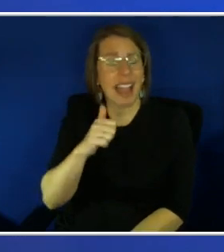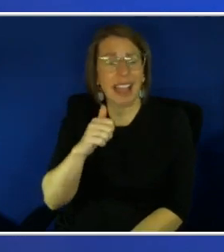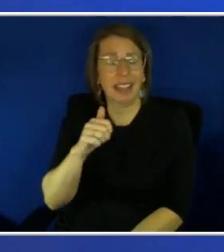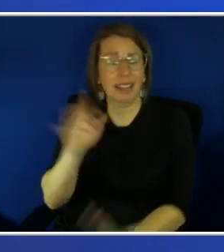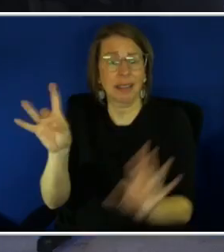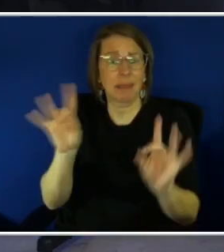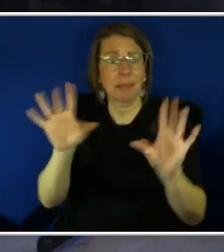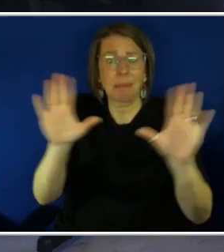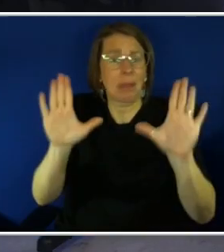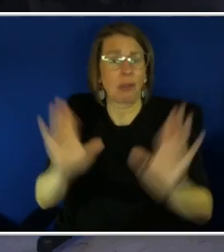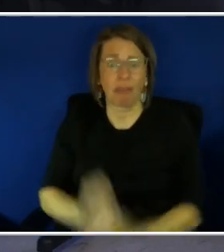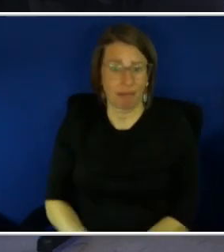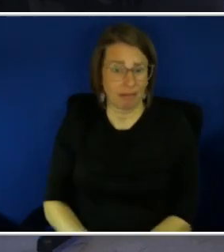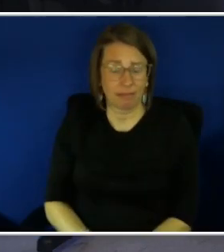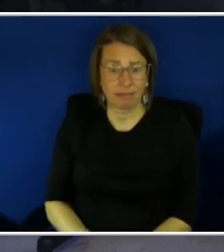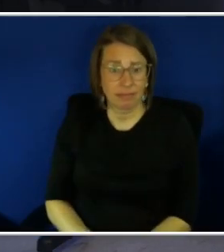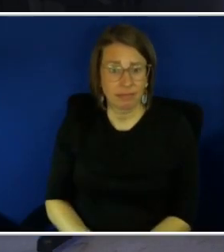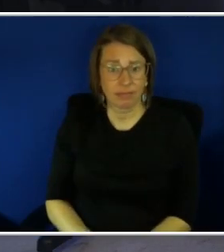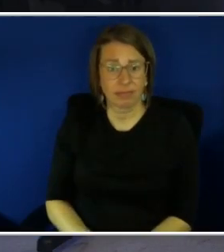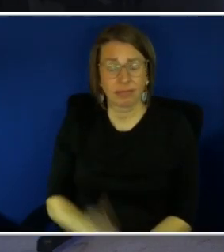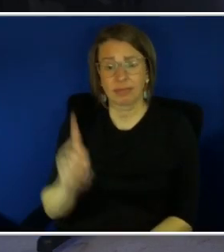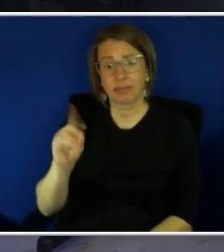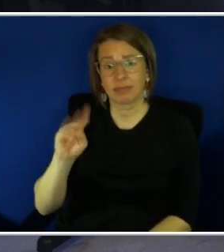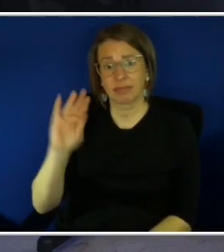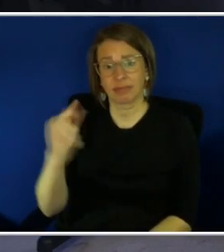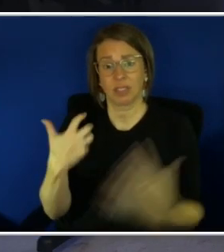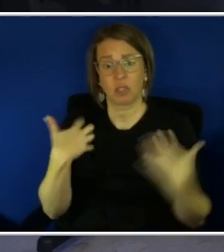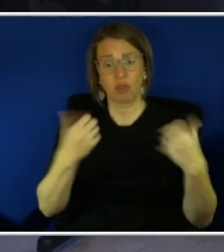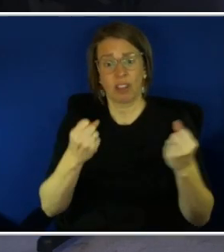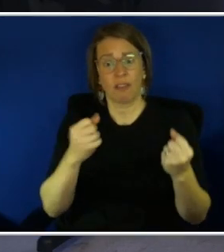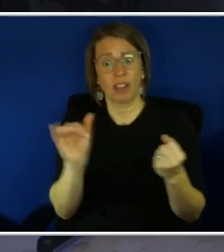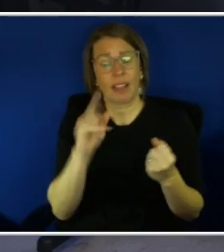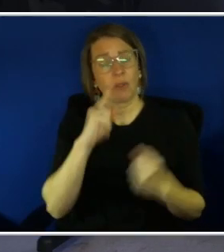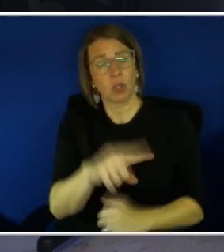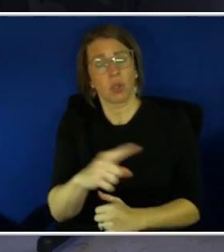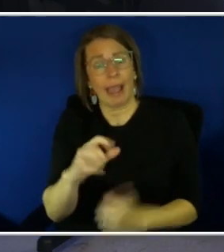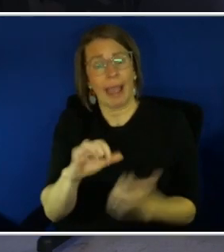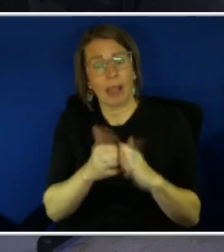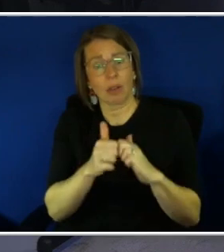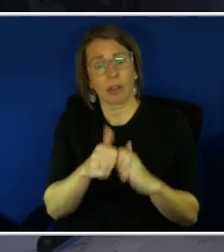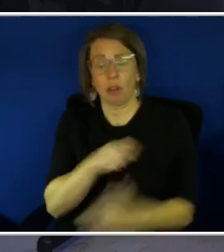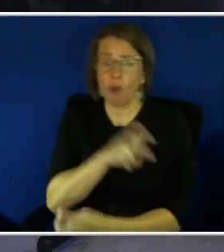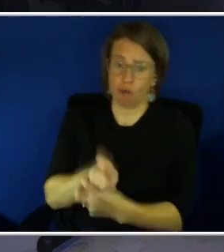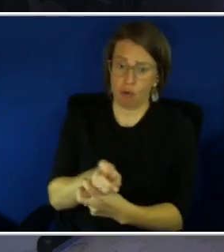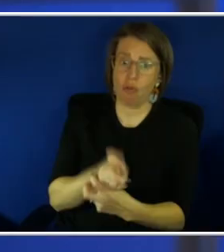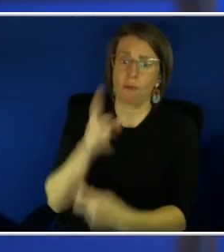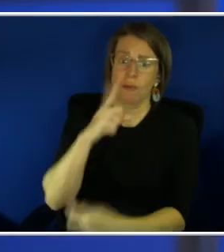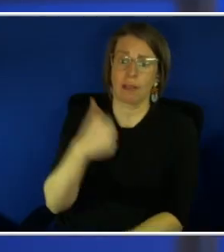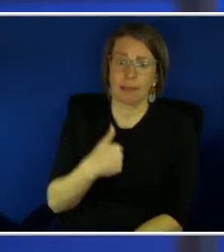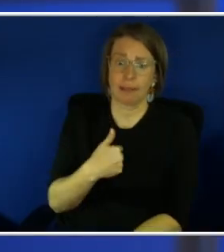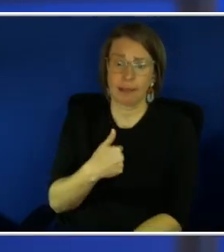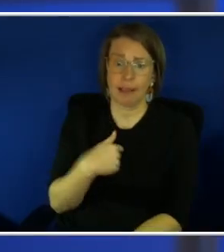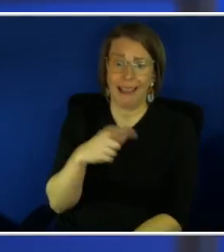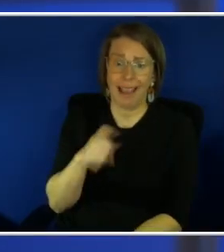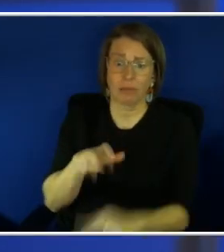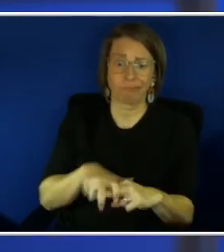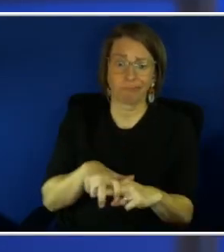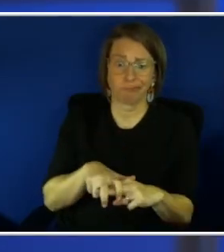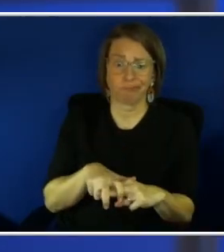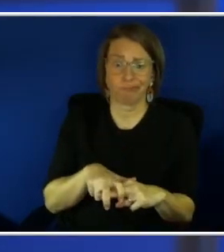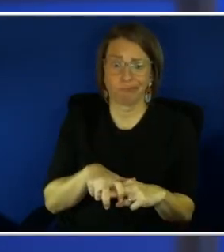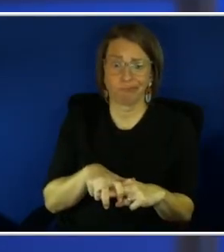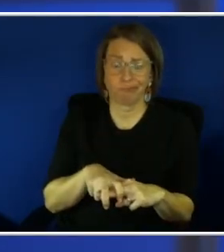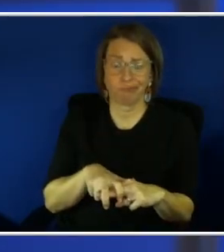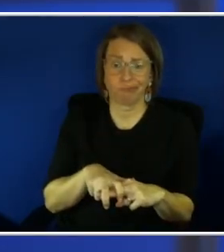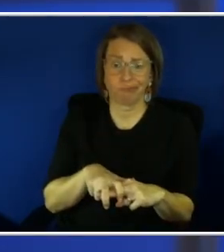cool. So Doug, what was the recovery like for you? It was hard because I had to stay sitting. And I felt